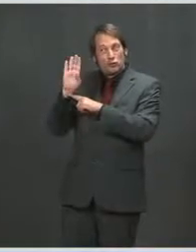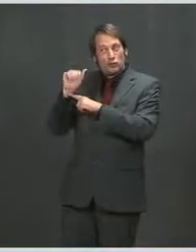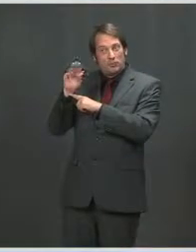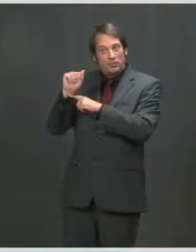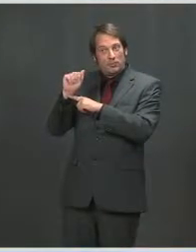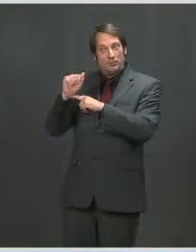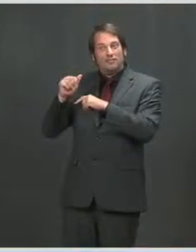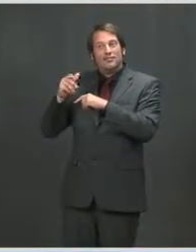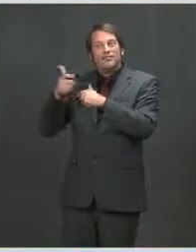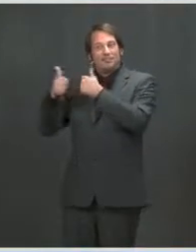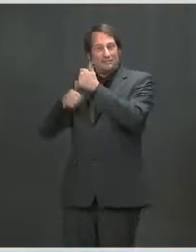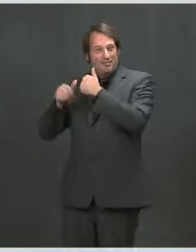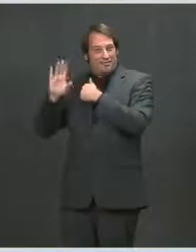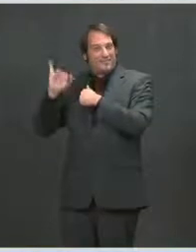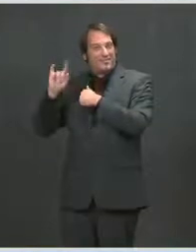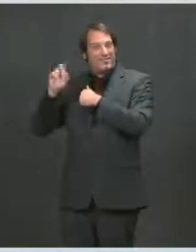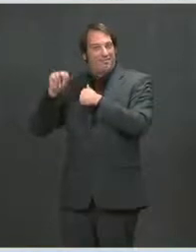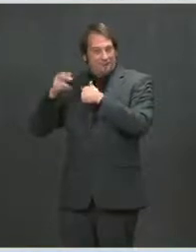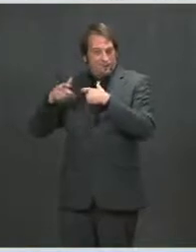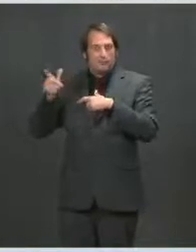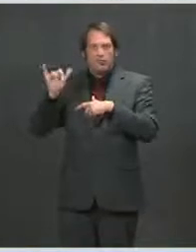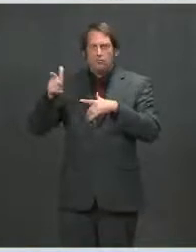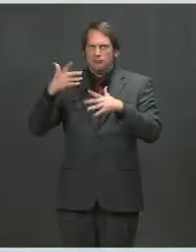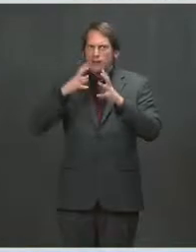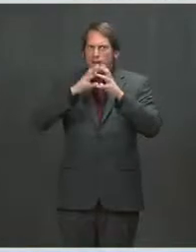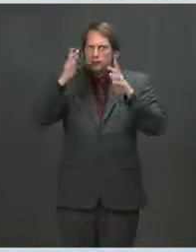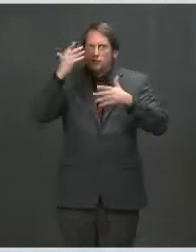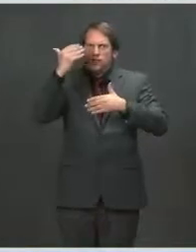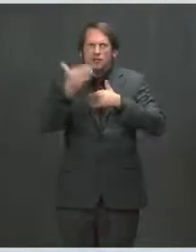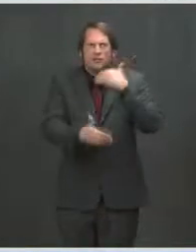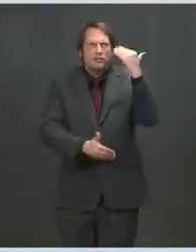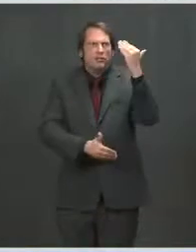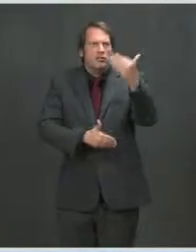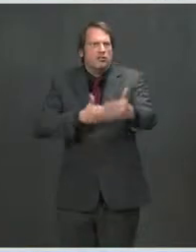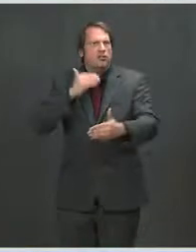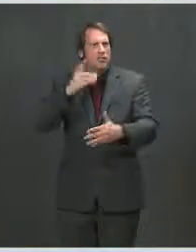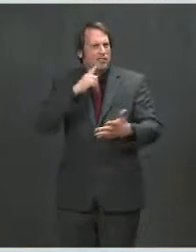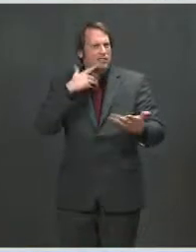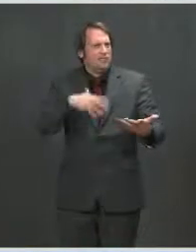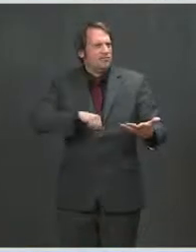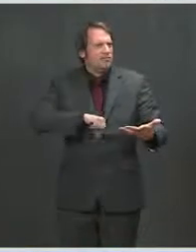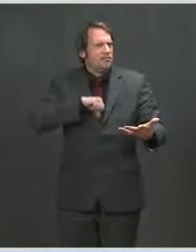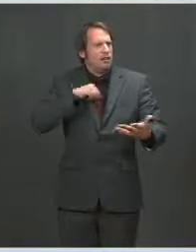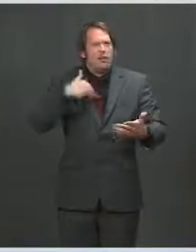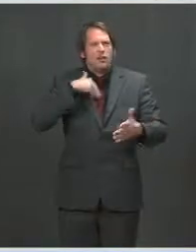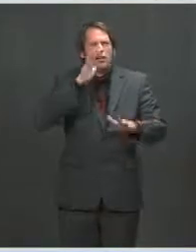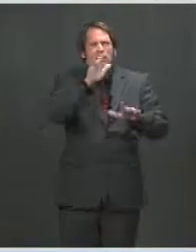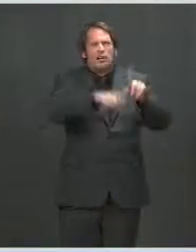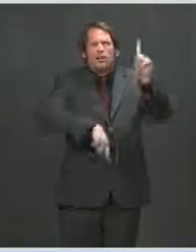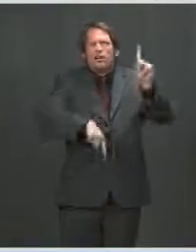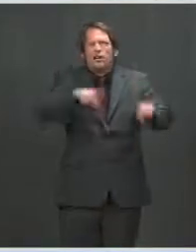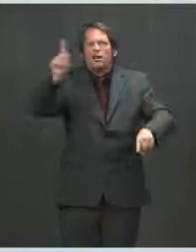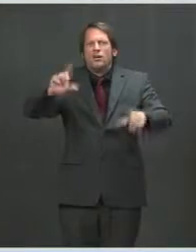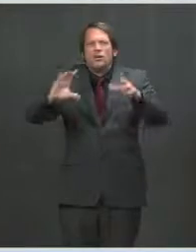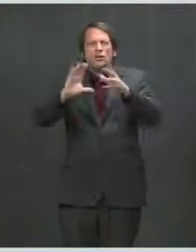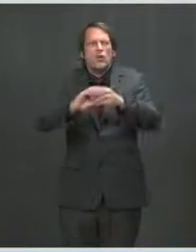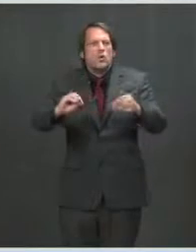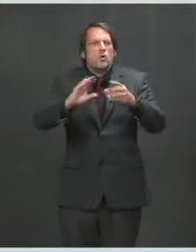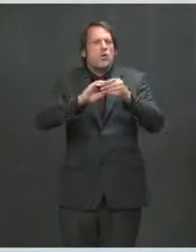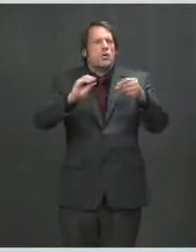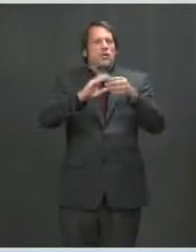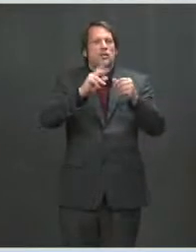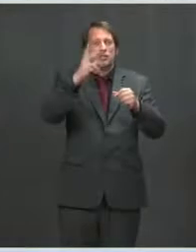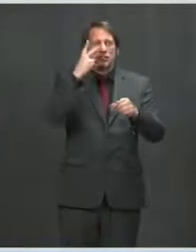all, I'm proud that we helped lift up the stories like the ones I heard from those on the screens behind